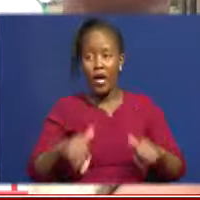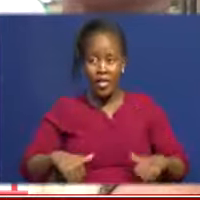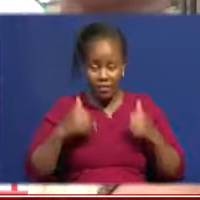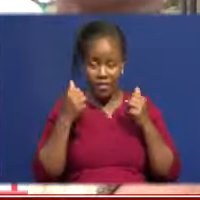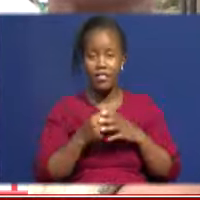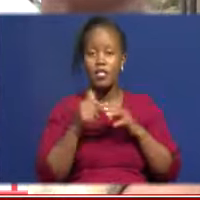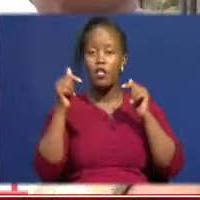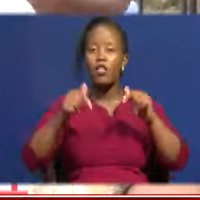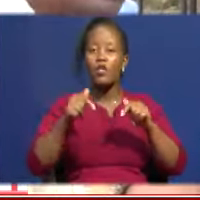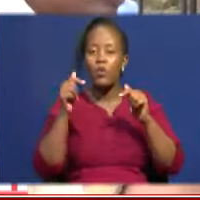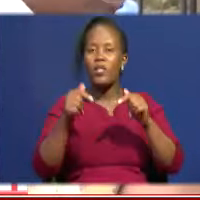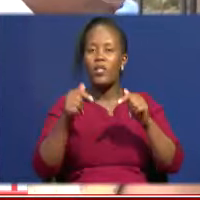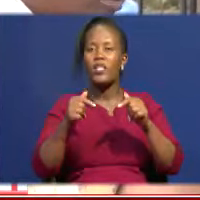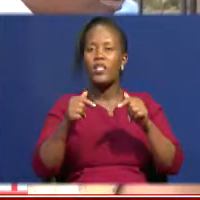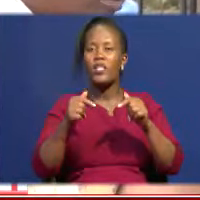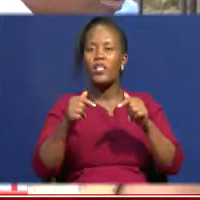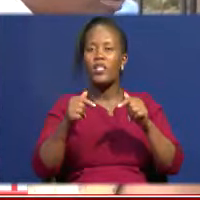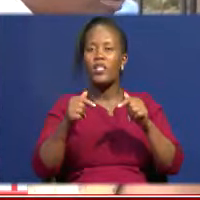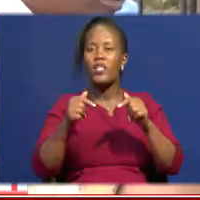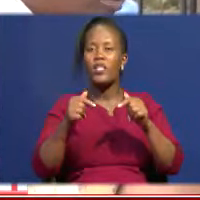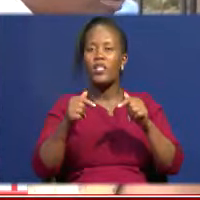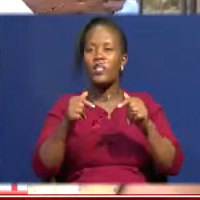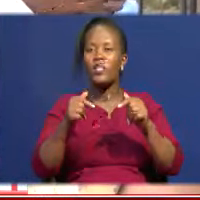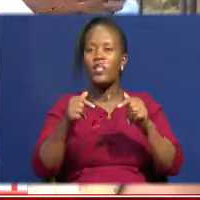naitwa Majoice, tunaweka rami hapo